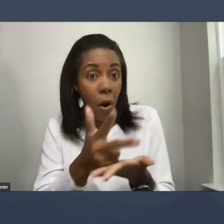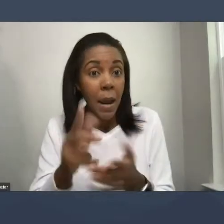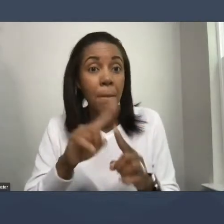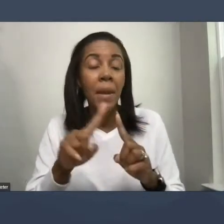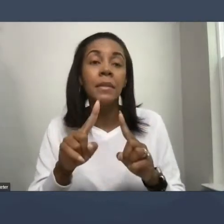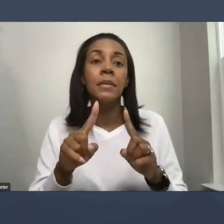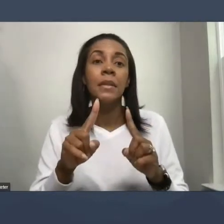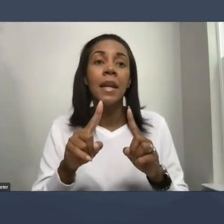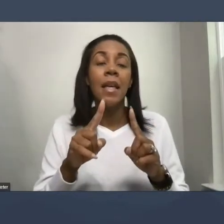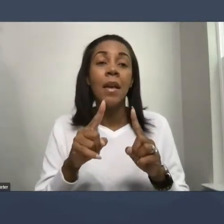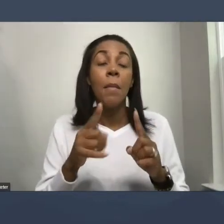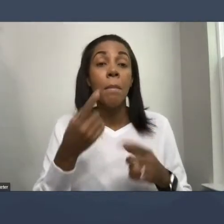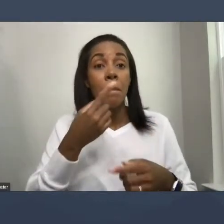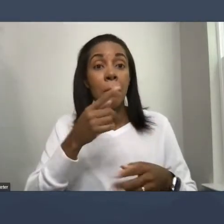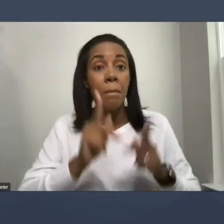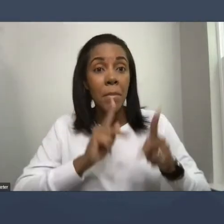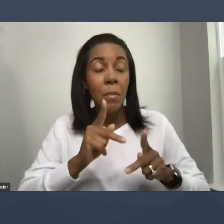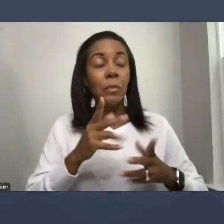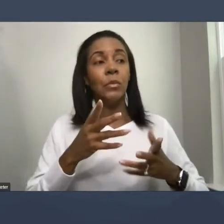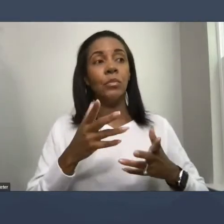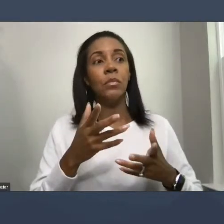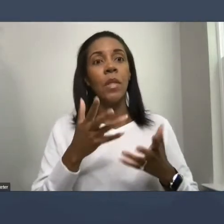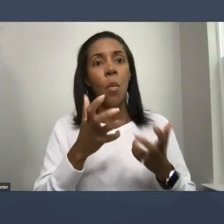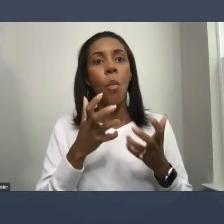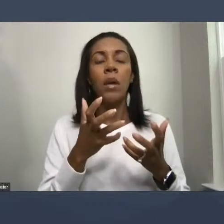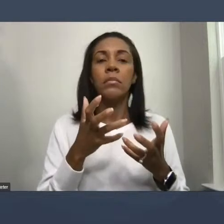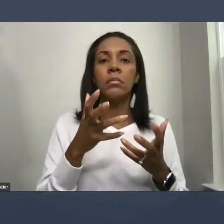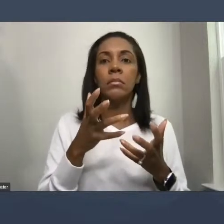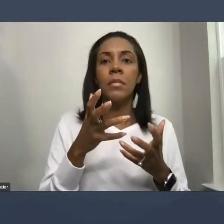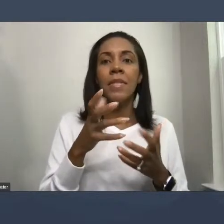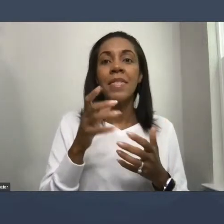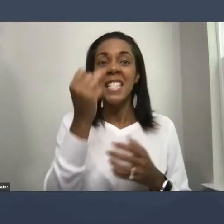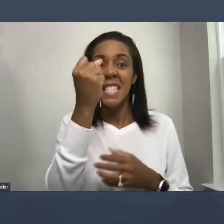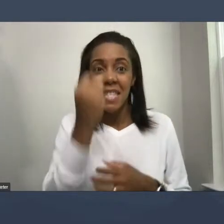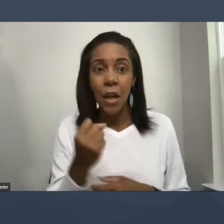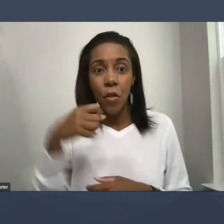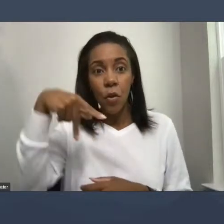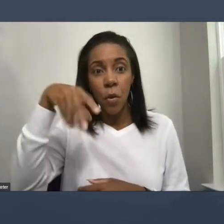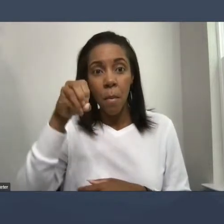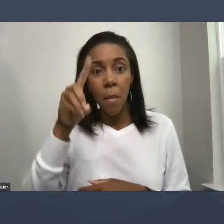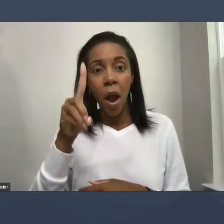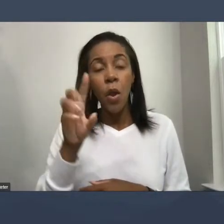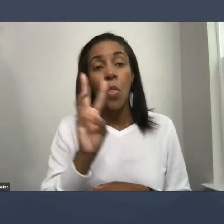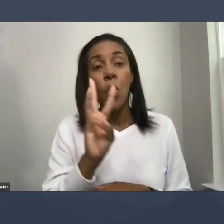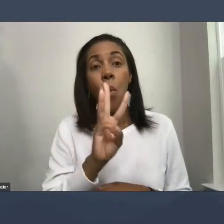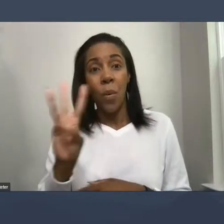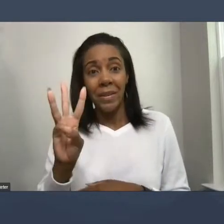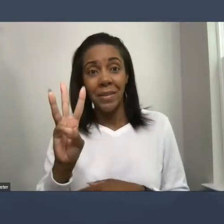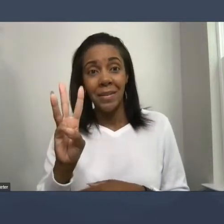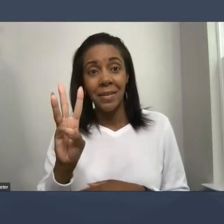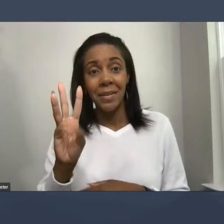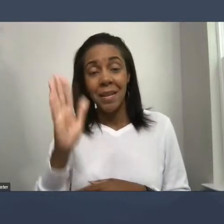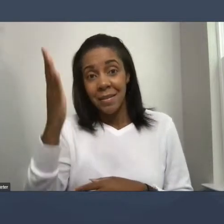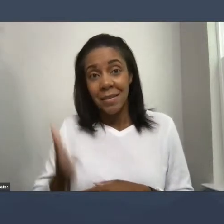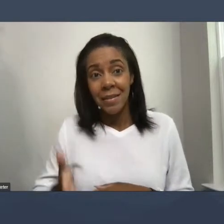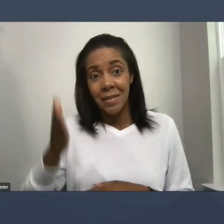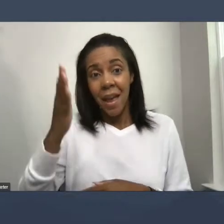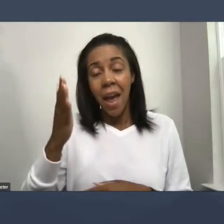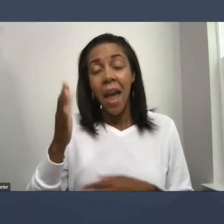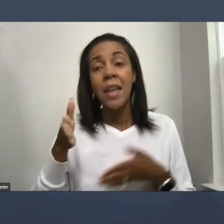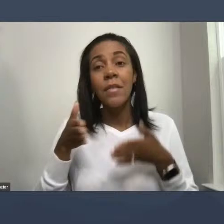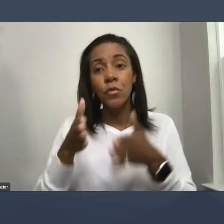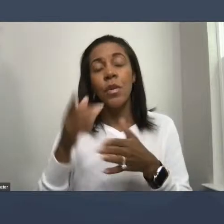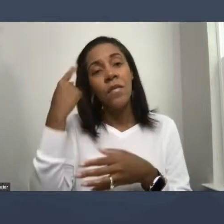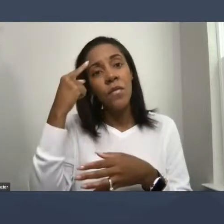desire expressed was when they were considering pods, that the southern pod be on the west side of the street. That was to accommodate back of house for Memphis and